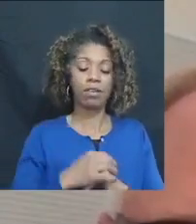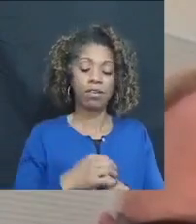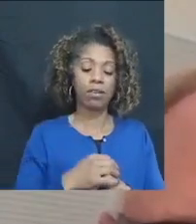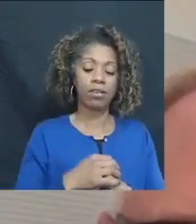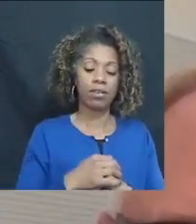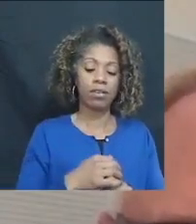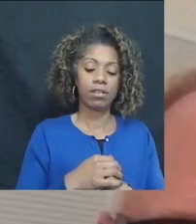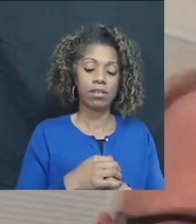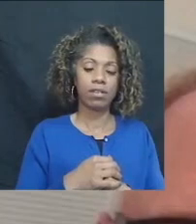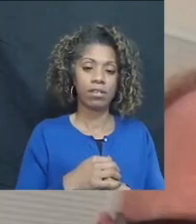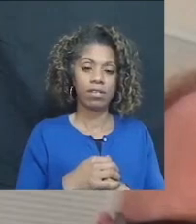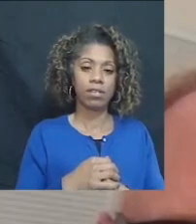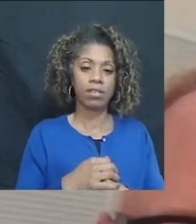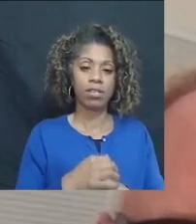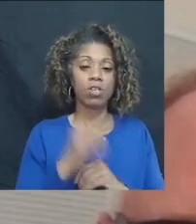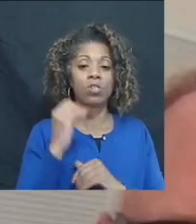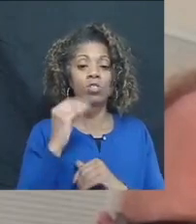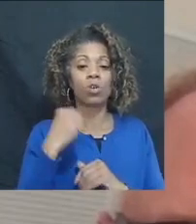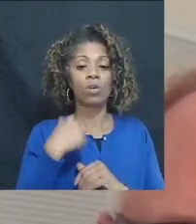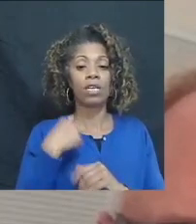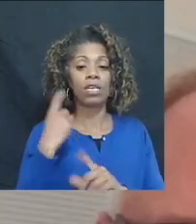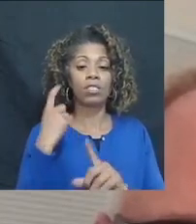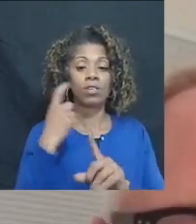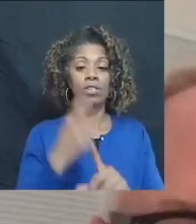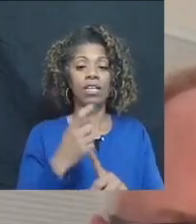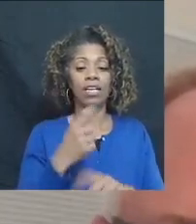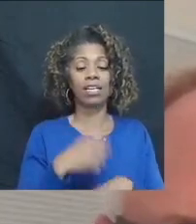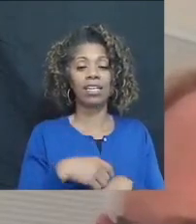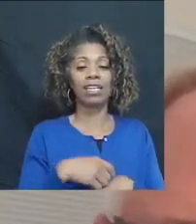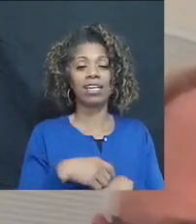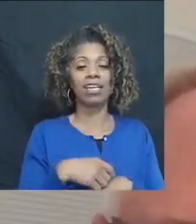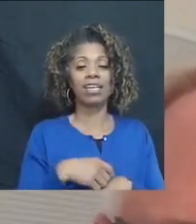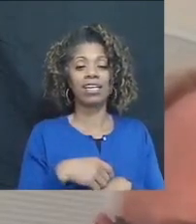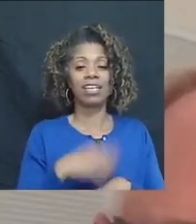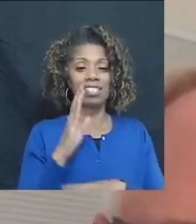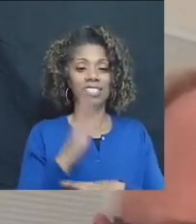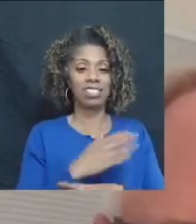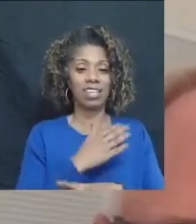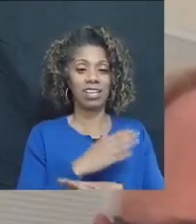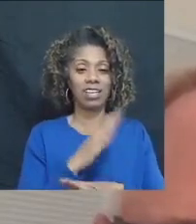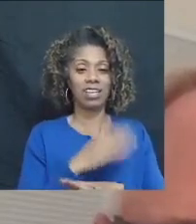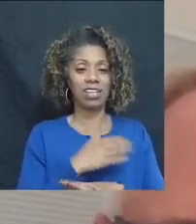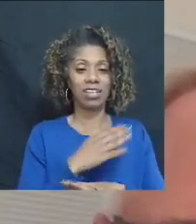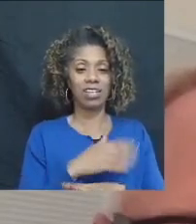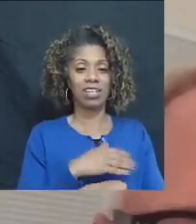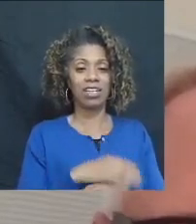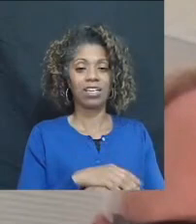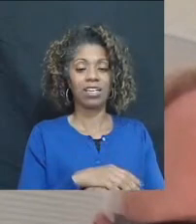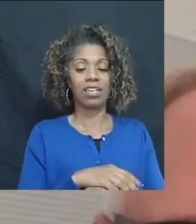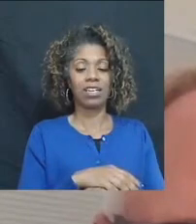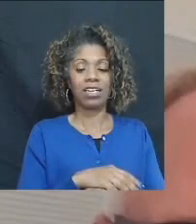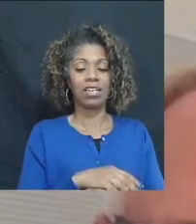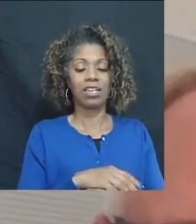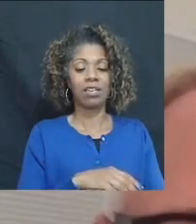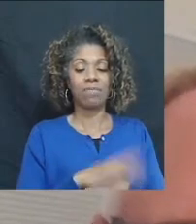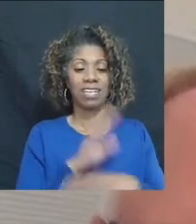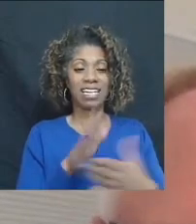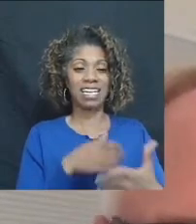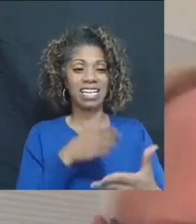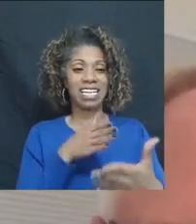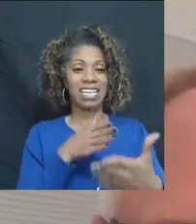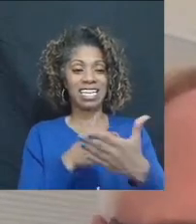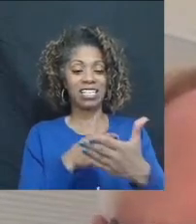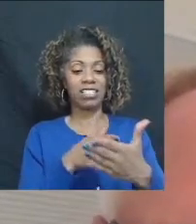video with the song Against All Odds put in. It's a very inspiring song. It's very timely for